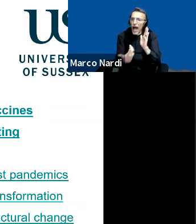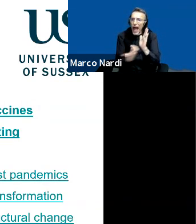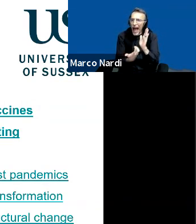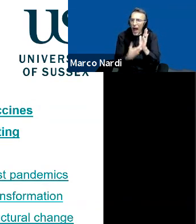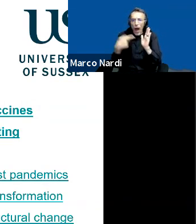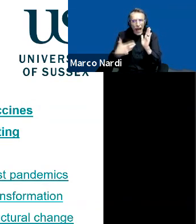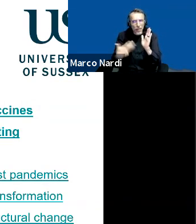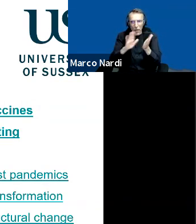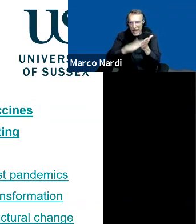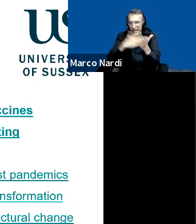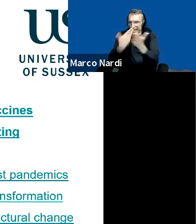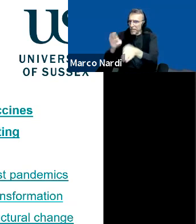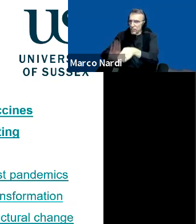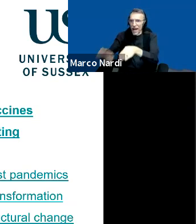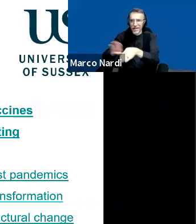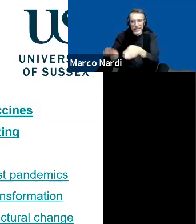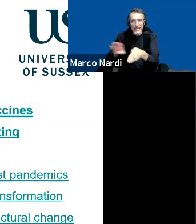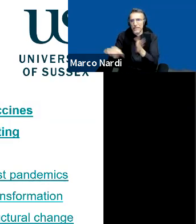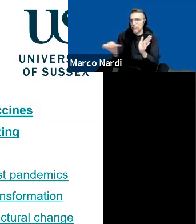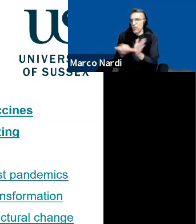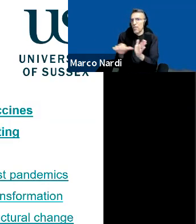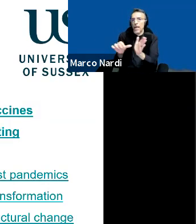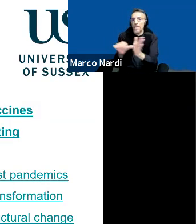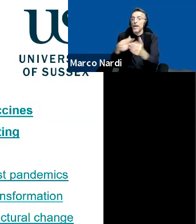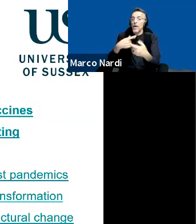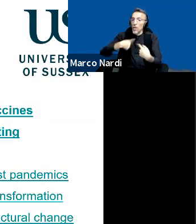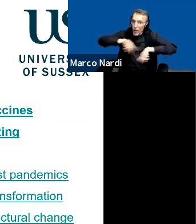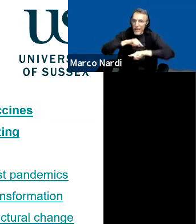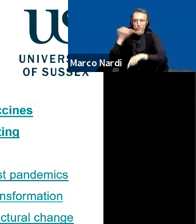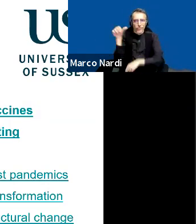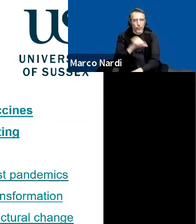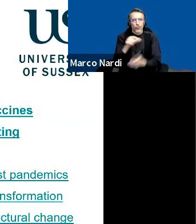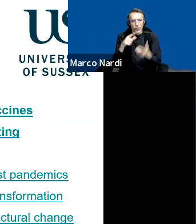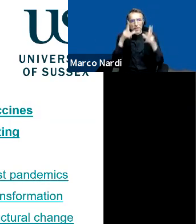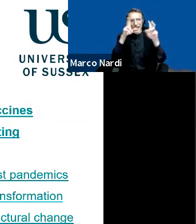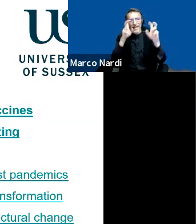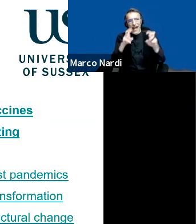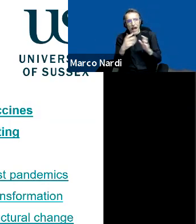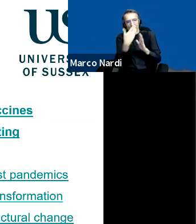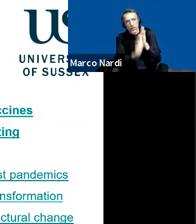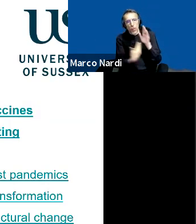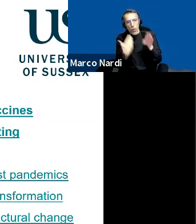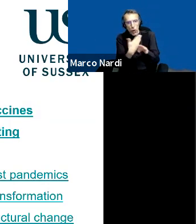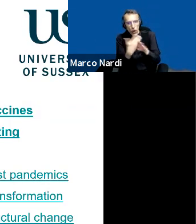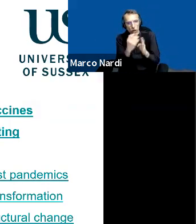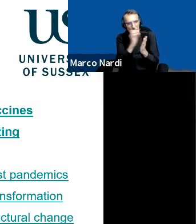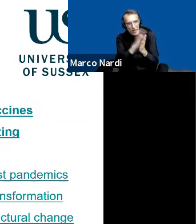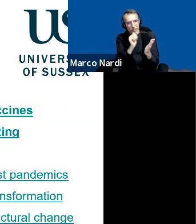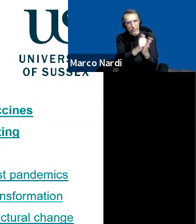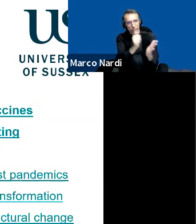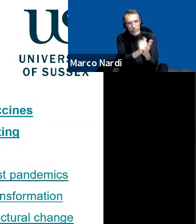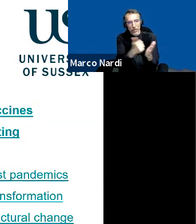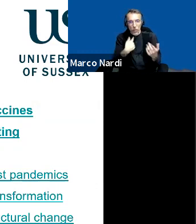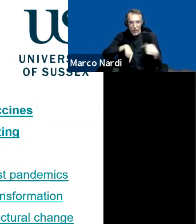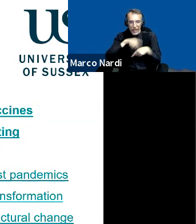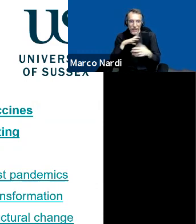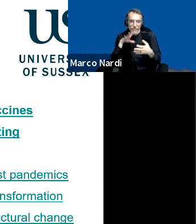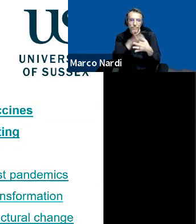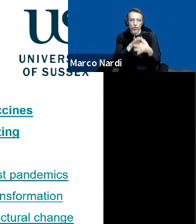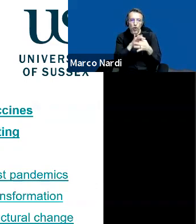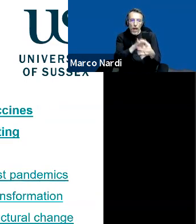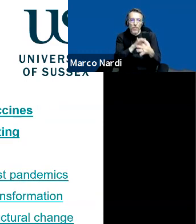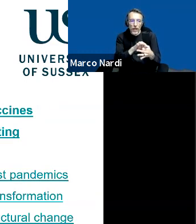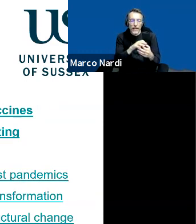problematic, and there's some questions that should be asked, which are highlighted in that work, also collaborated in by SPRU. On the